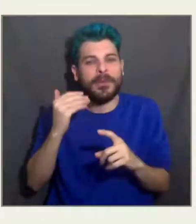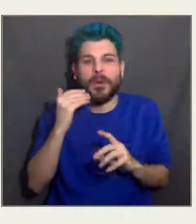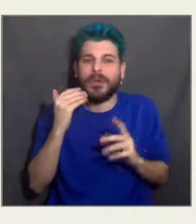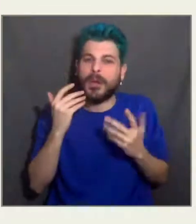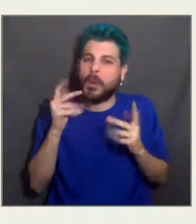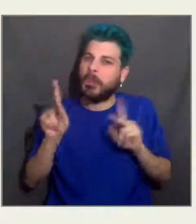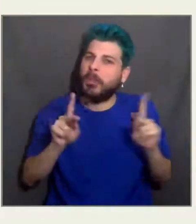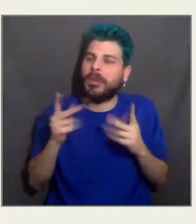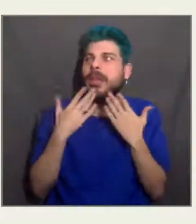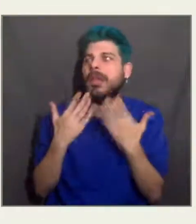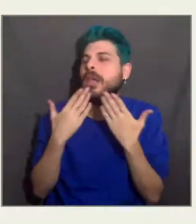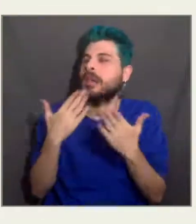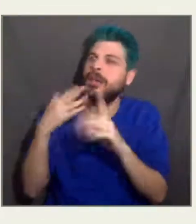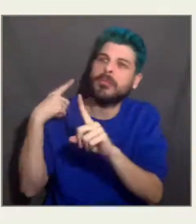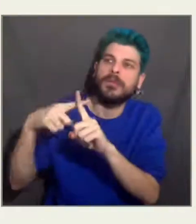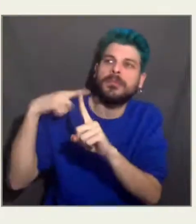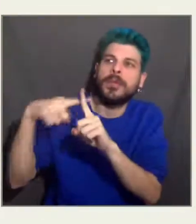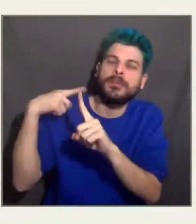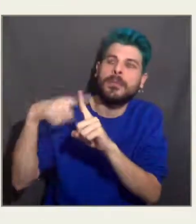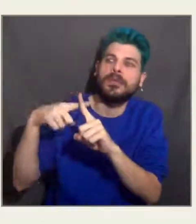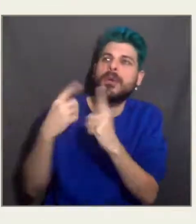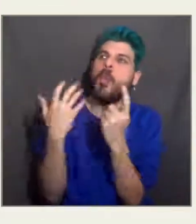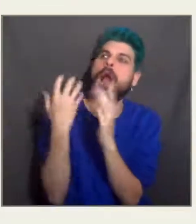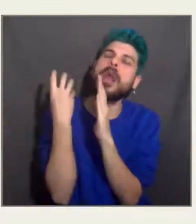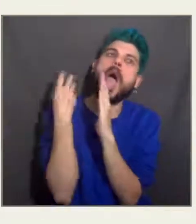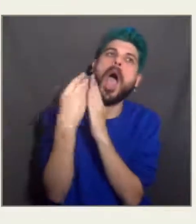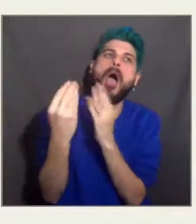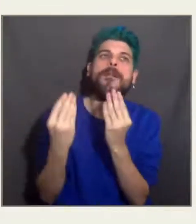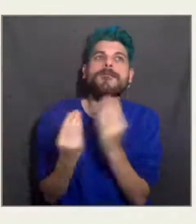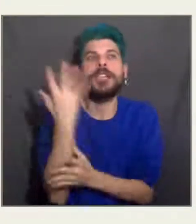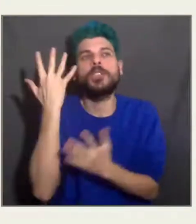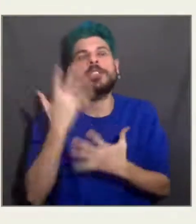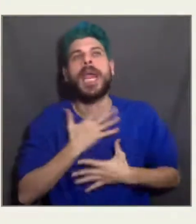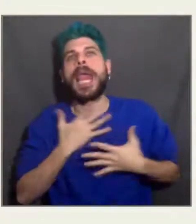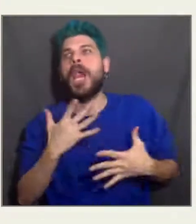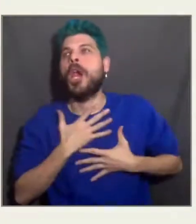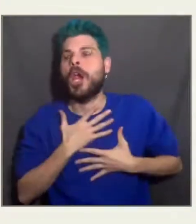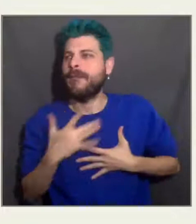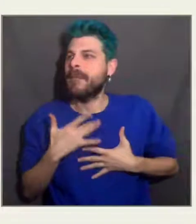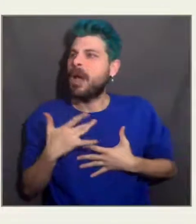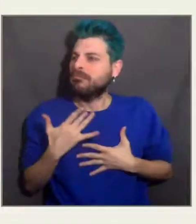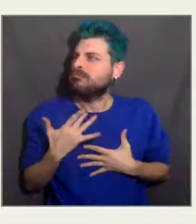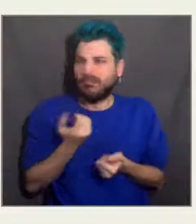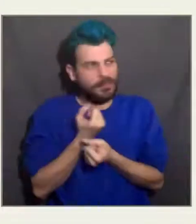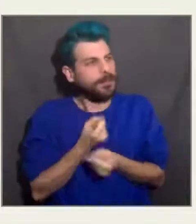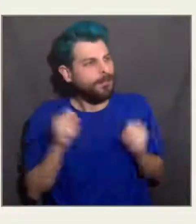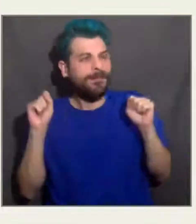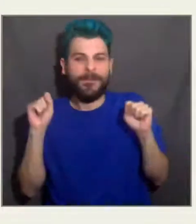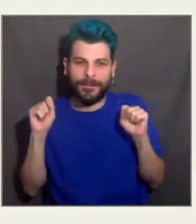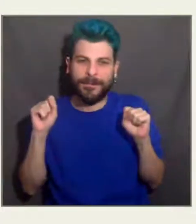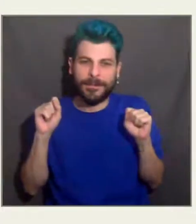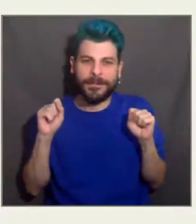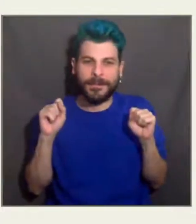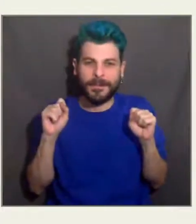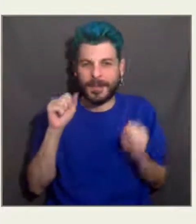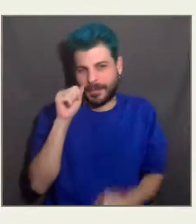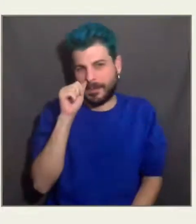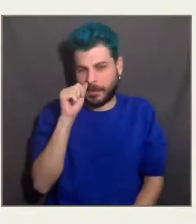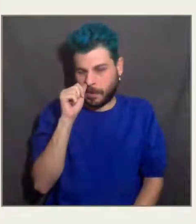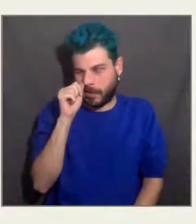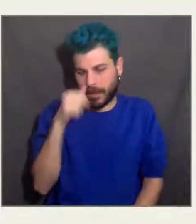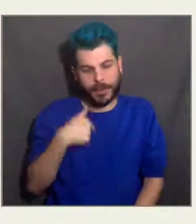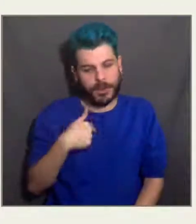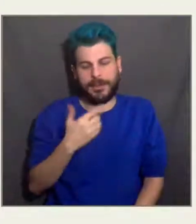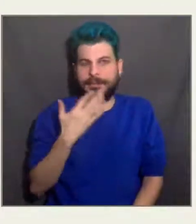to get out and into fresh air and feel confident about being outside. And so it's just, I just thank the